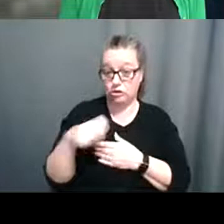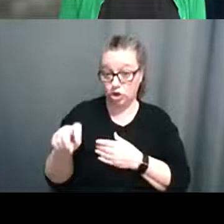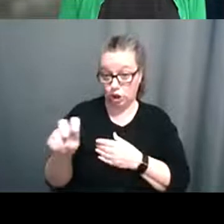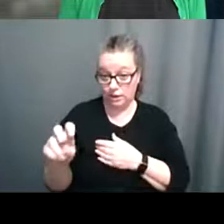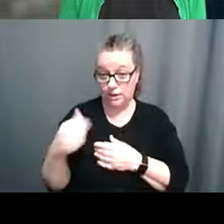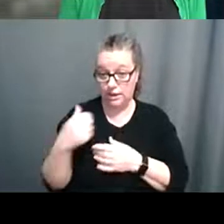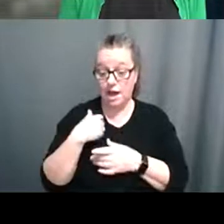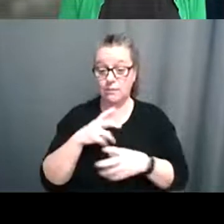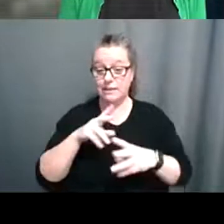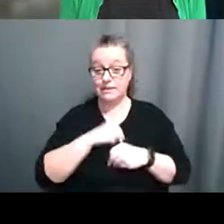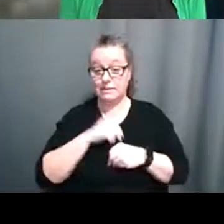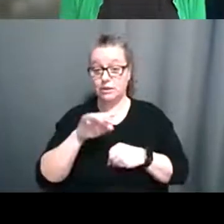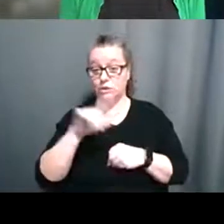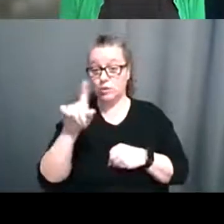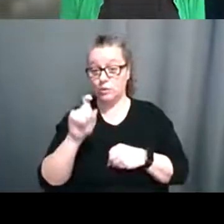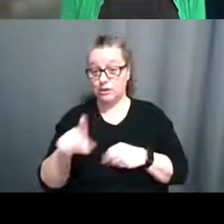your questions at the end.